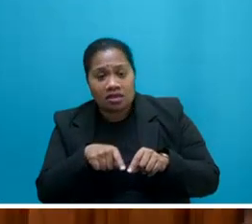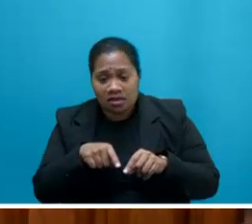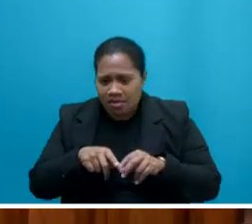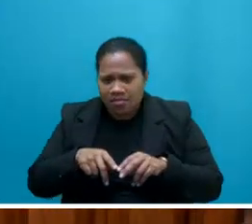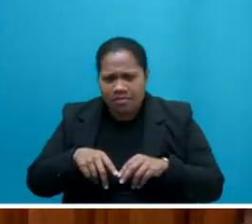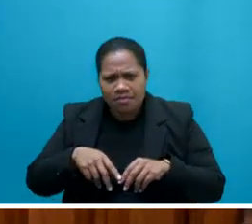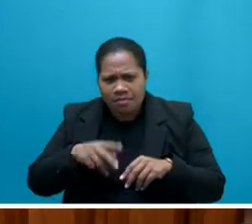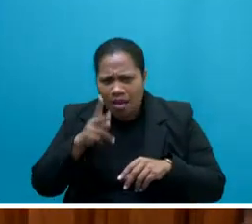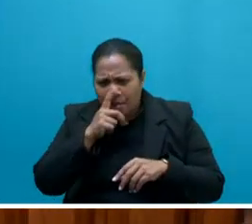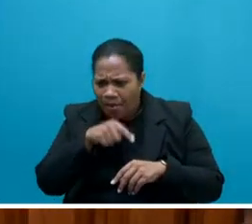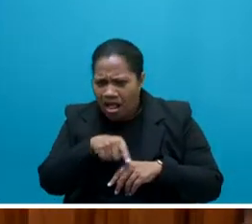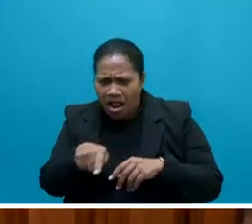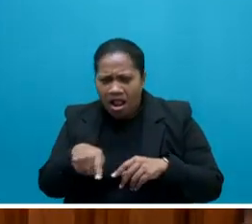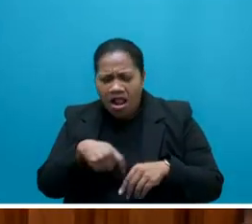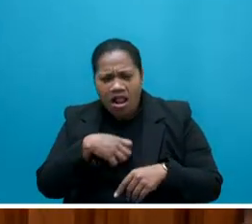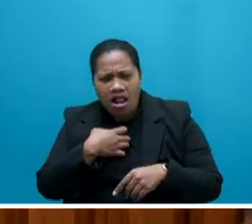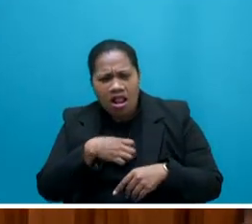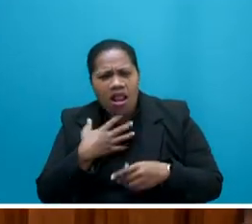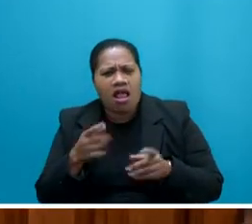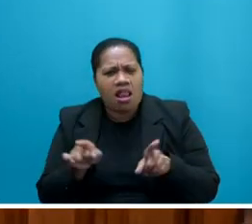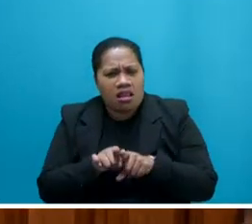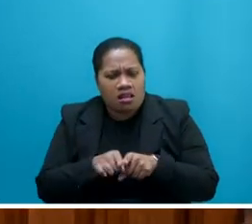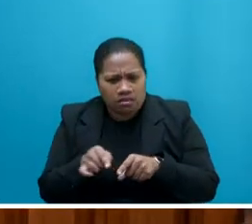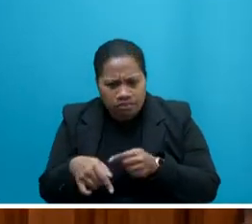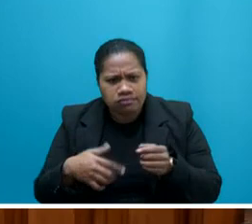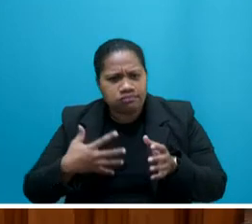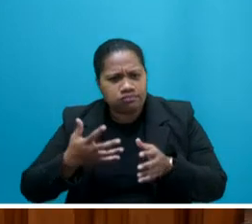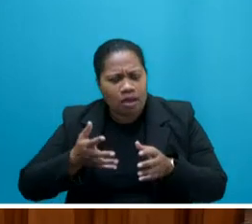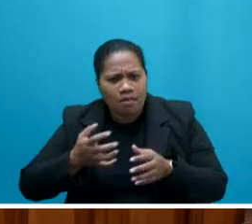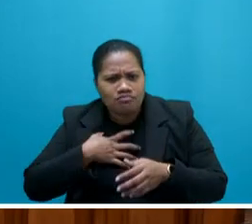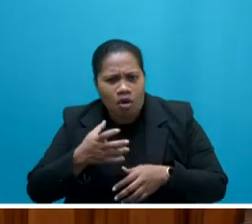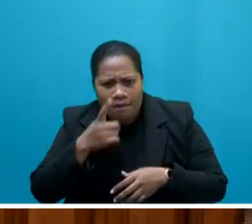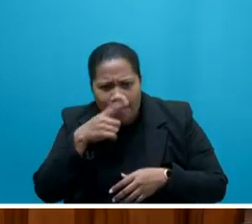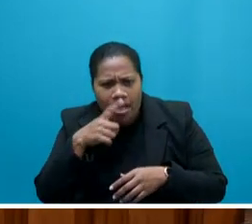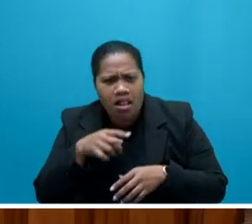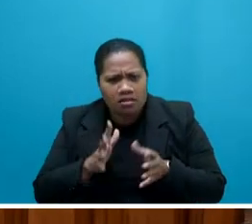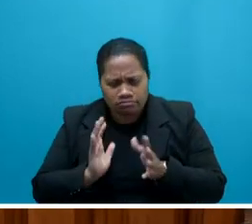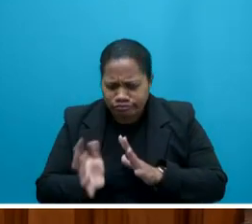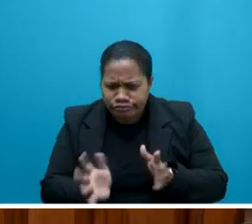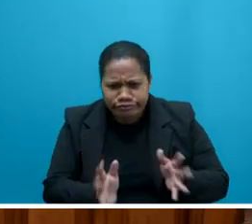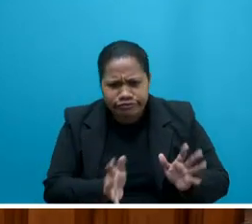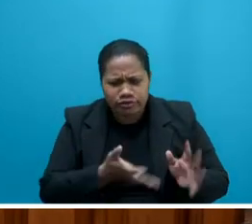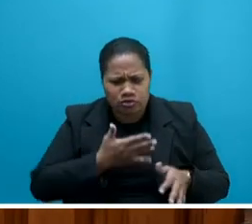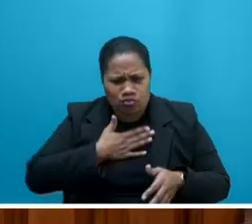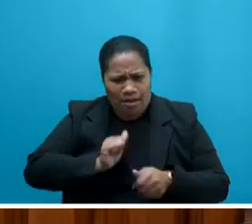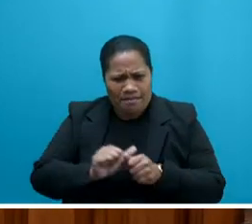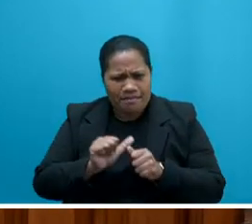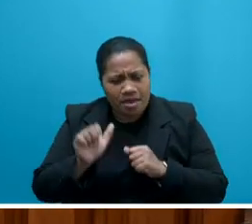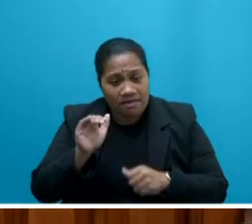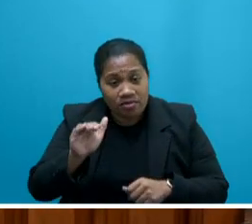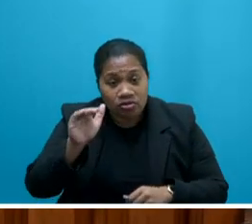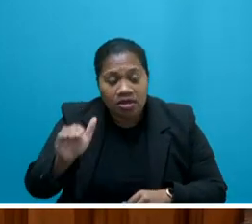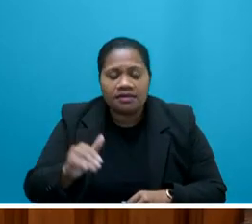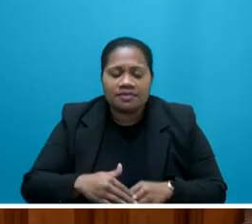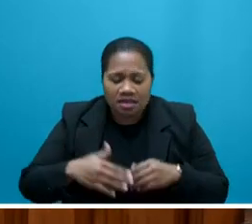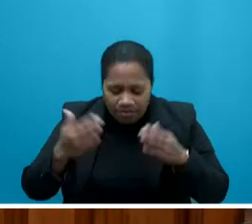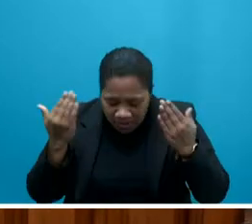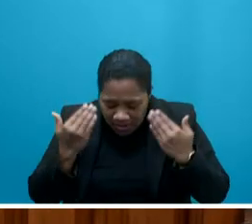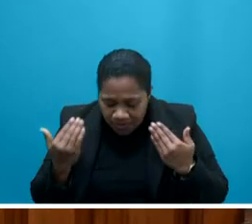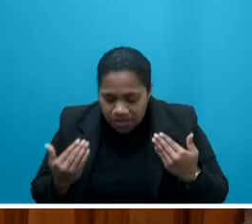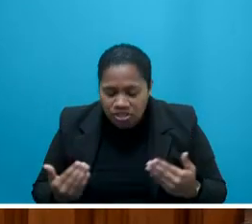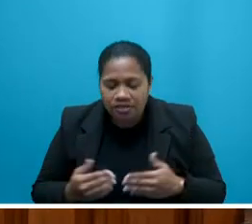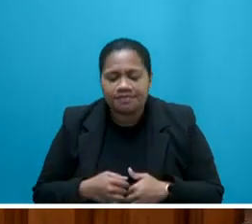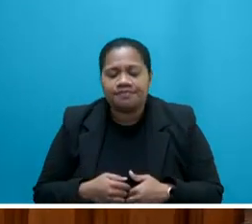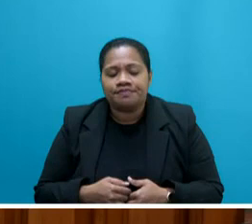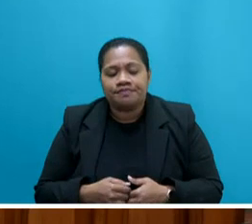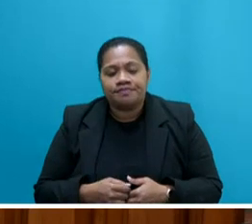at storytelling style, and devoid of any hope for a better future. Mr. Speaker, sir, a